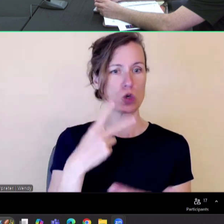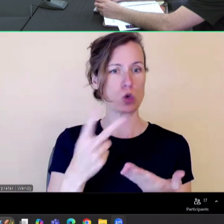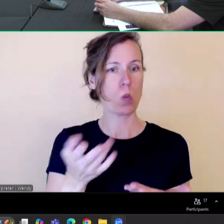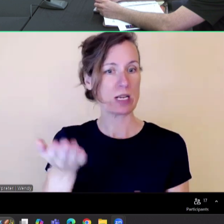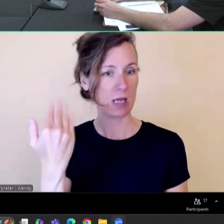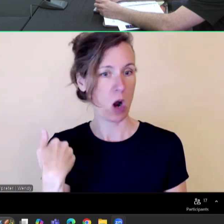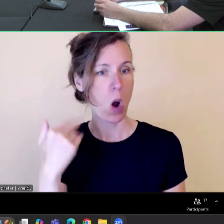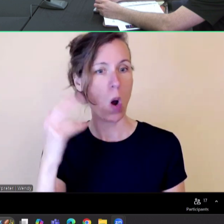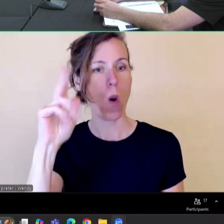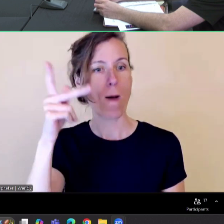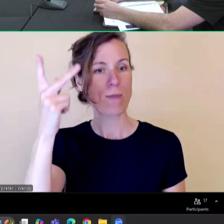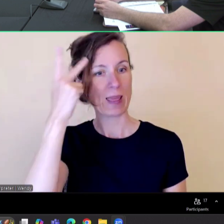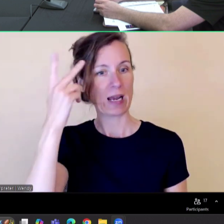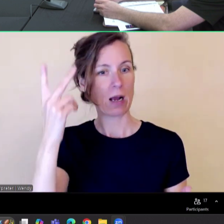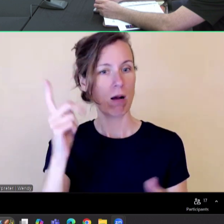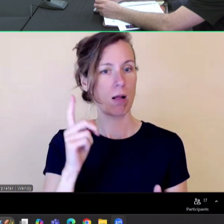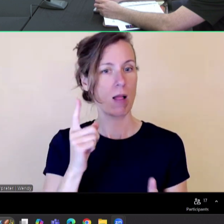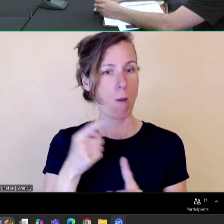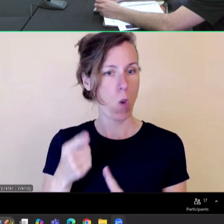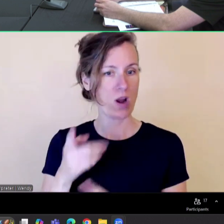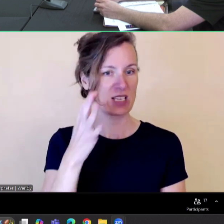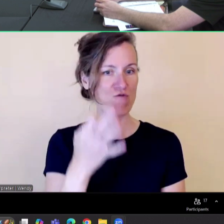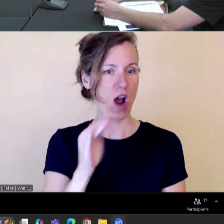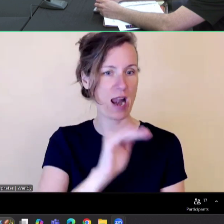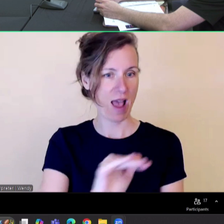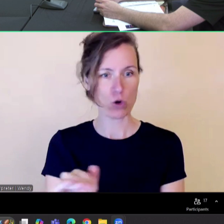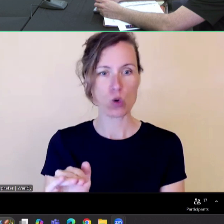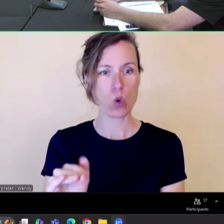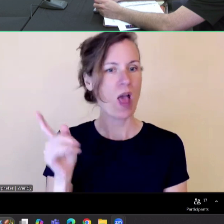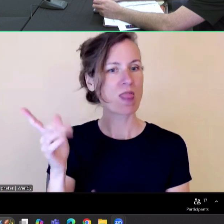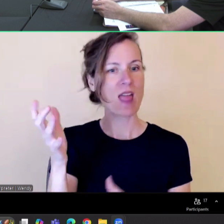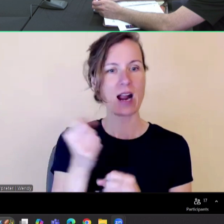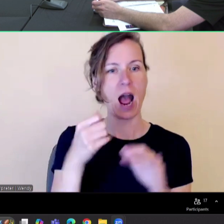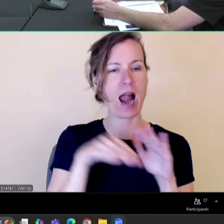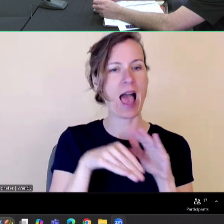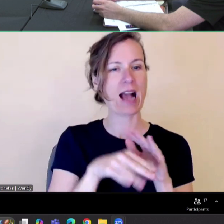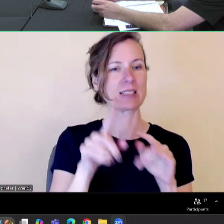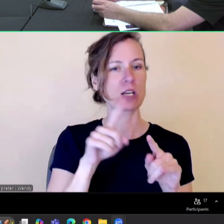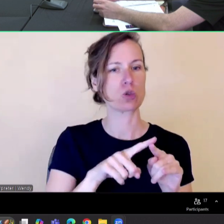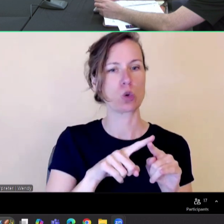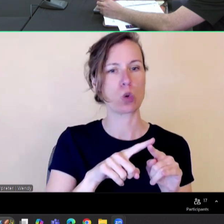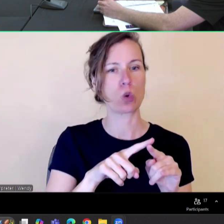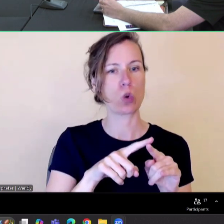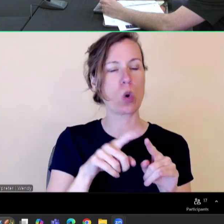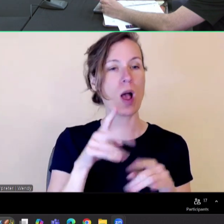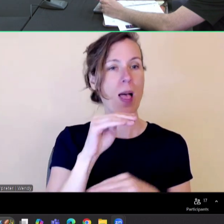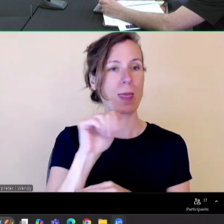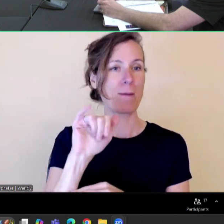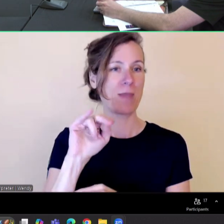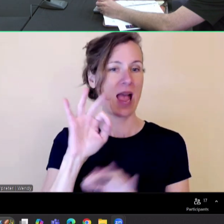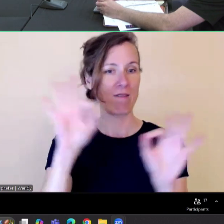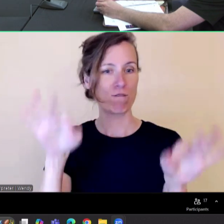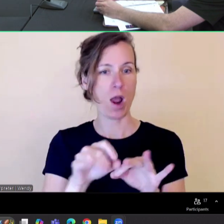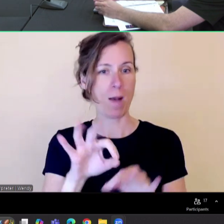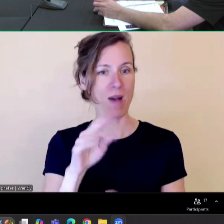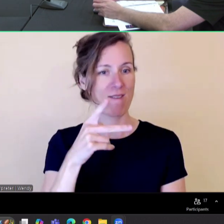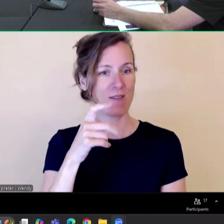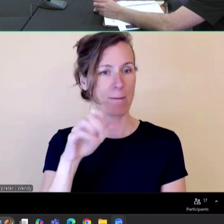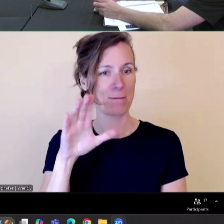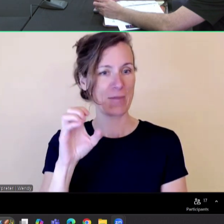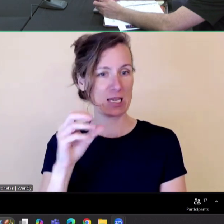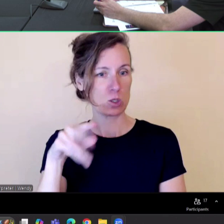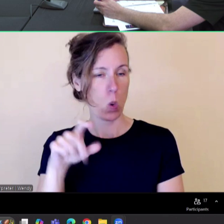the mainframes of Peace Corps, and all the data was downloaded by a couple of 20-somethings on their laptops. That